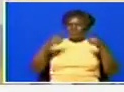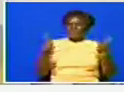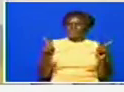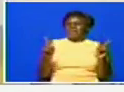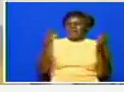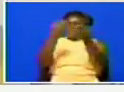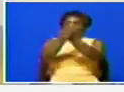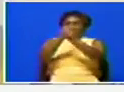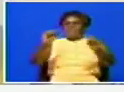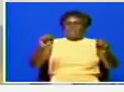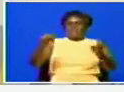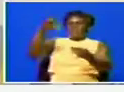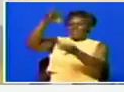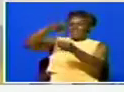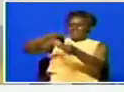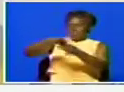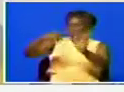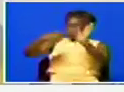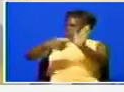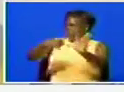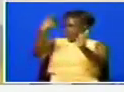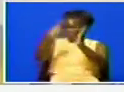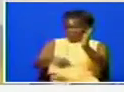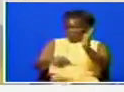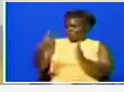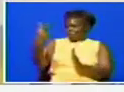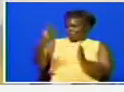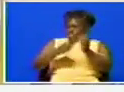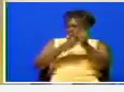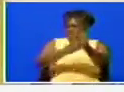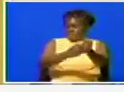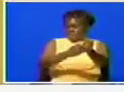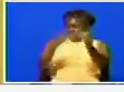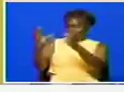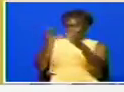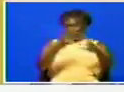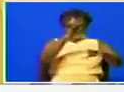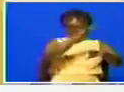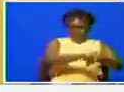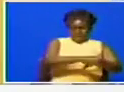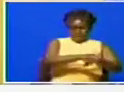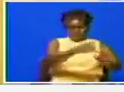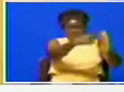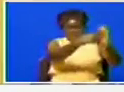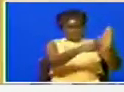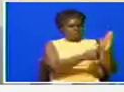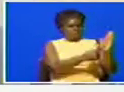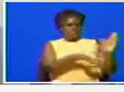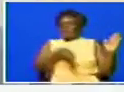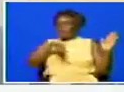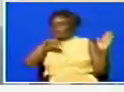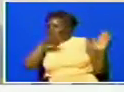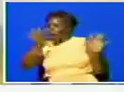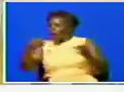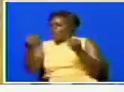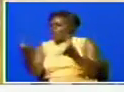of the presidential election shows that the two leading candidates obtained the following votes. Raila Amolo